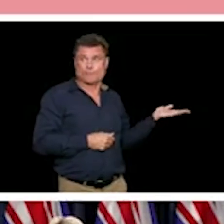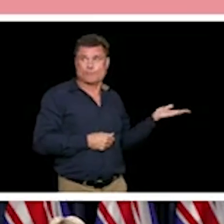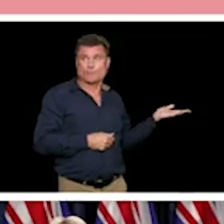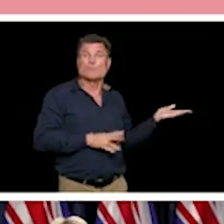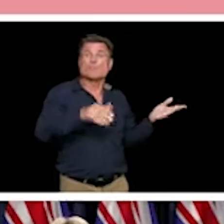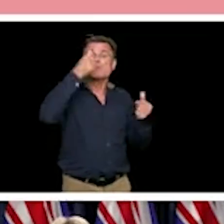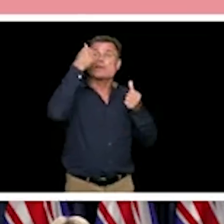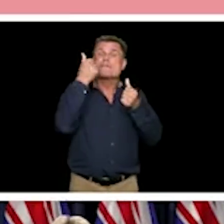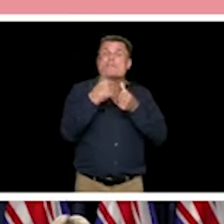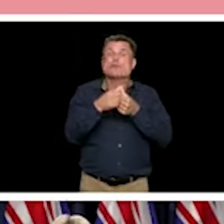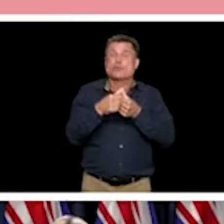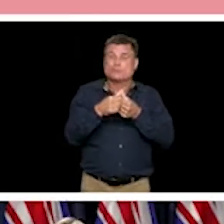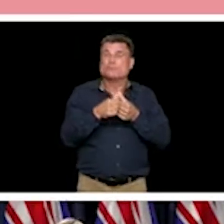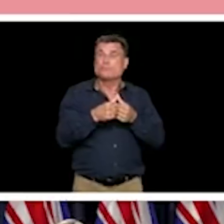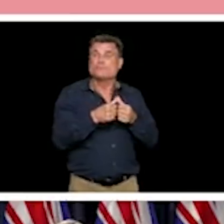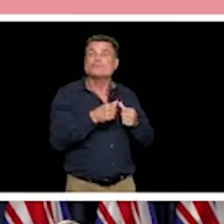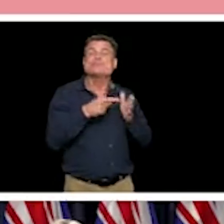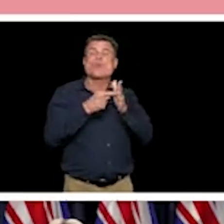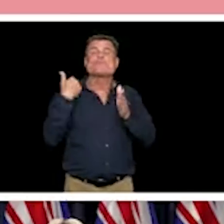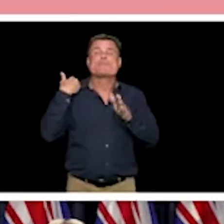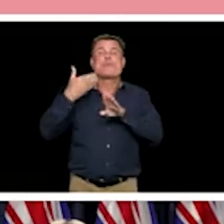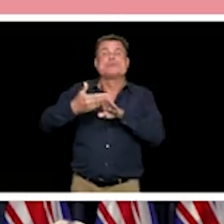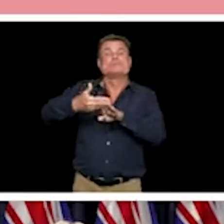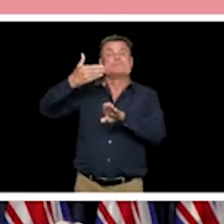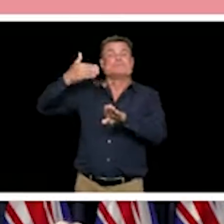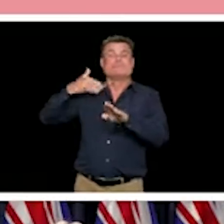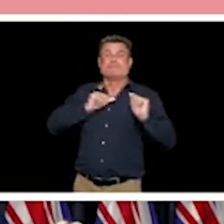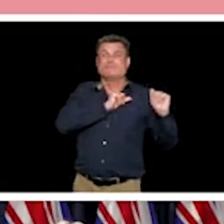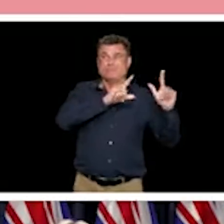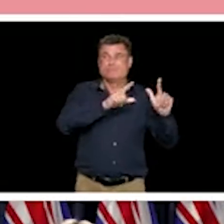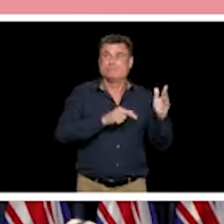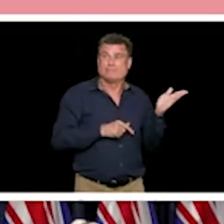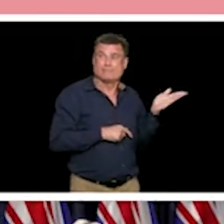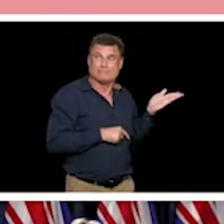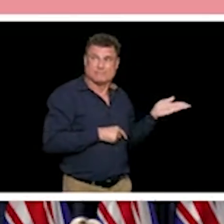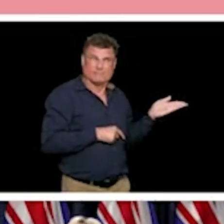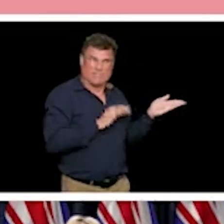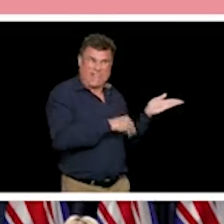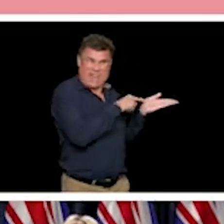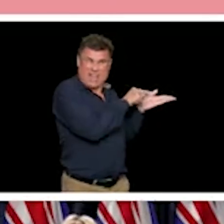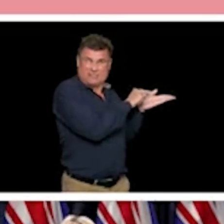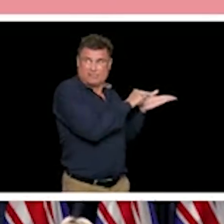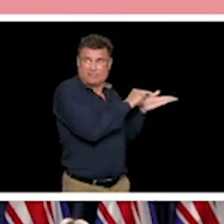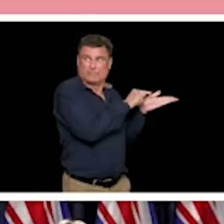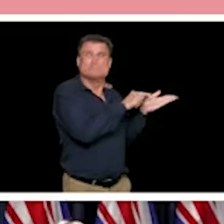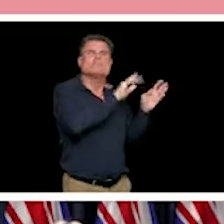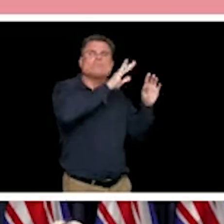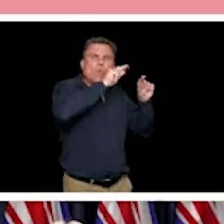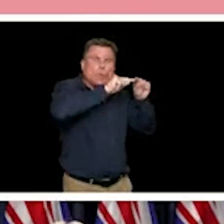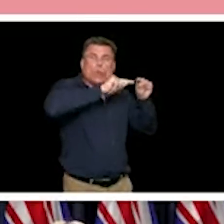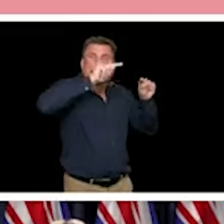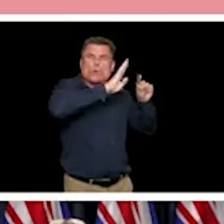Some of the things that we have been following, as you may remember, is some of the modeling about the connections that we're having in